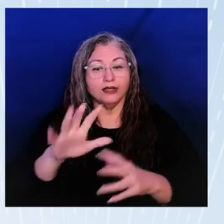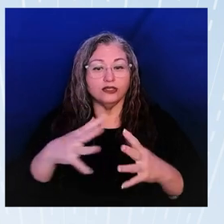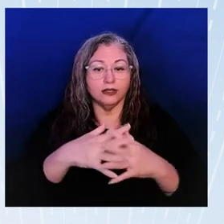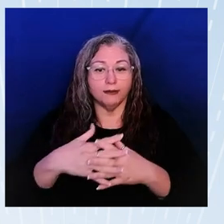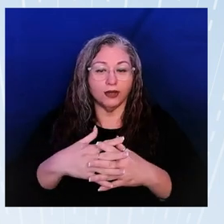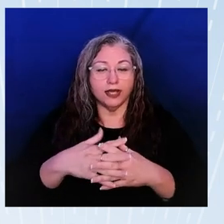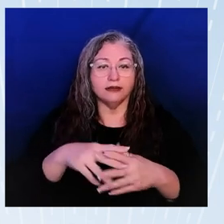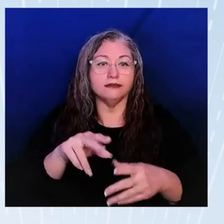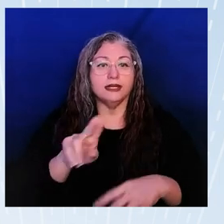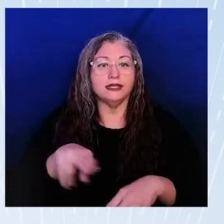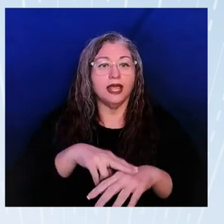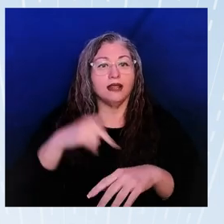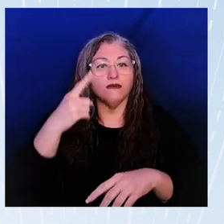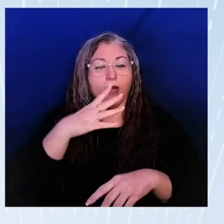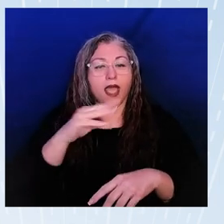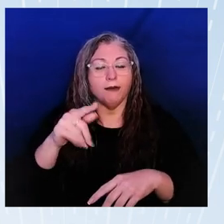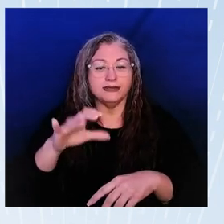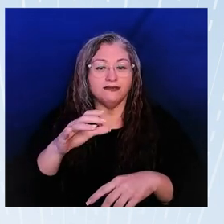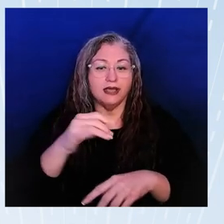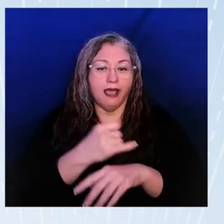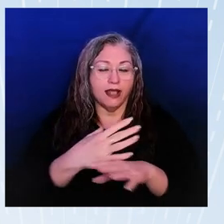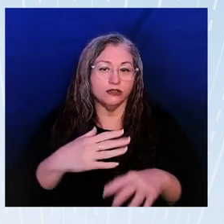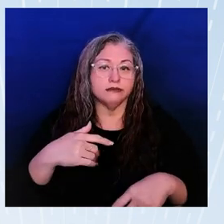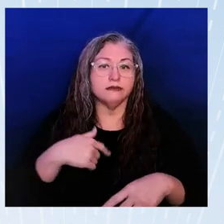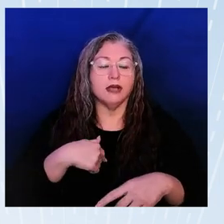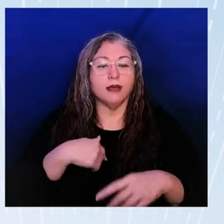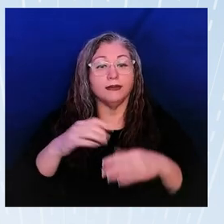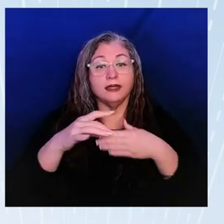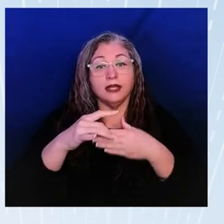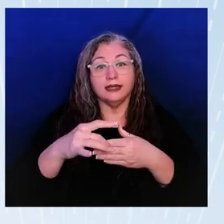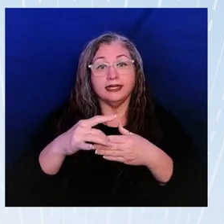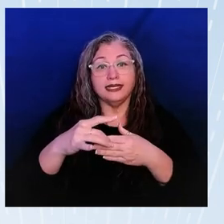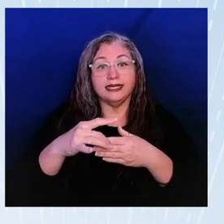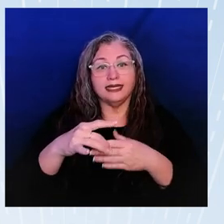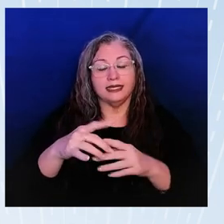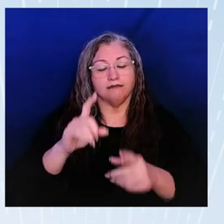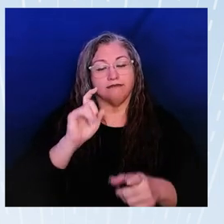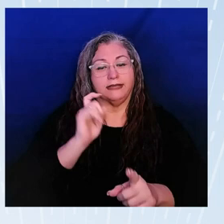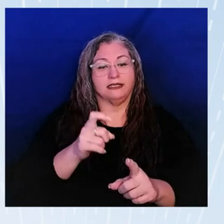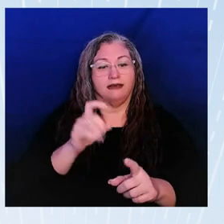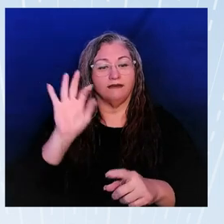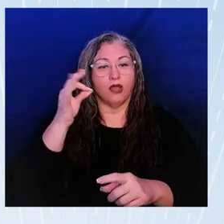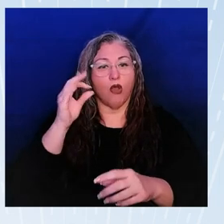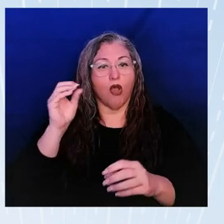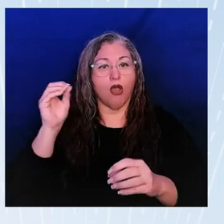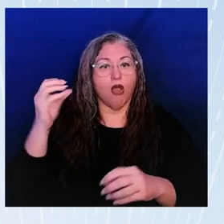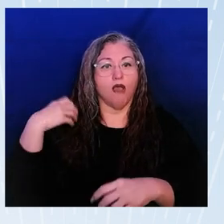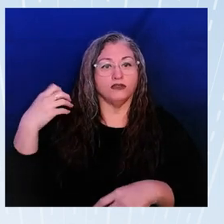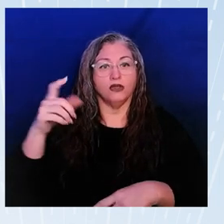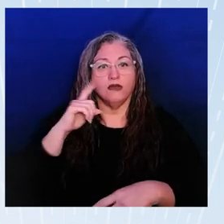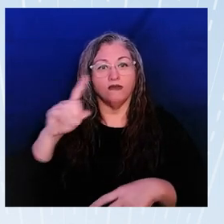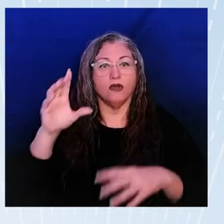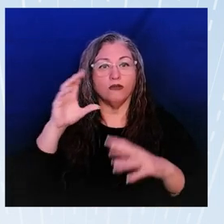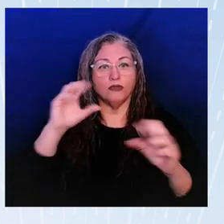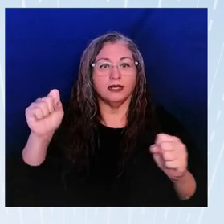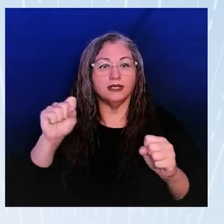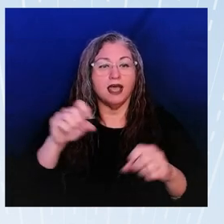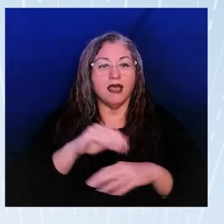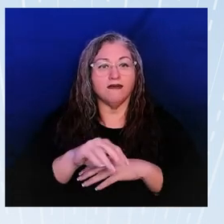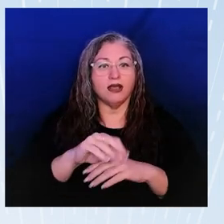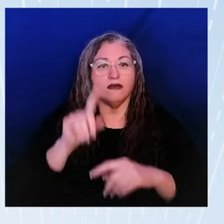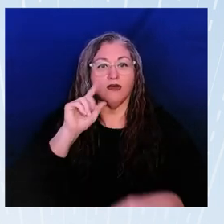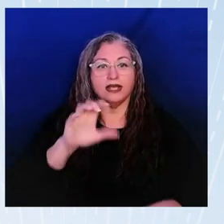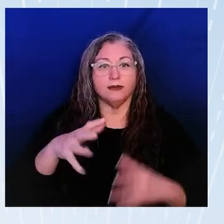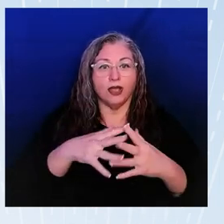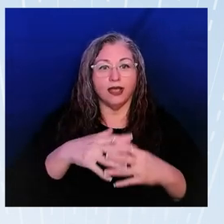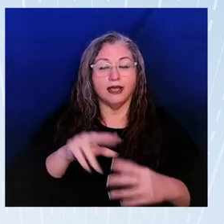Native Hawaiians, and Pacific Islanders. I'm also the lead designated federal officer for the President's Advisory Commission on Asian Americans, Native